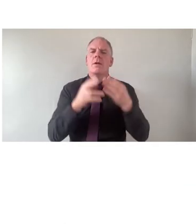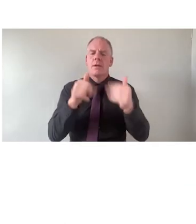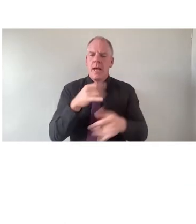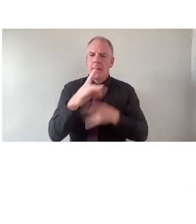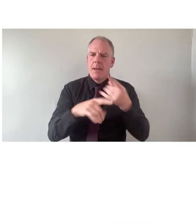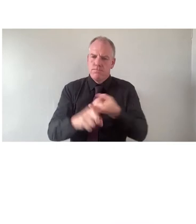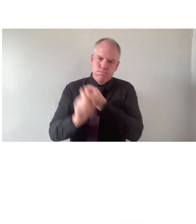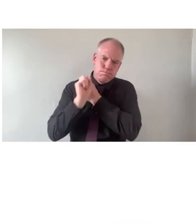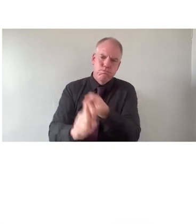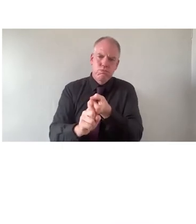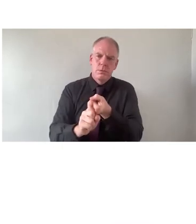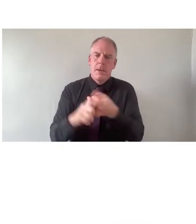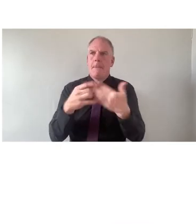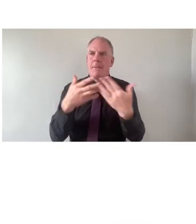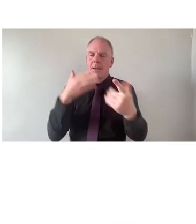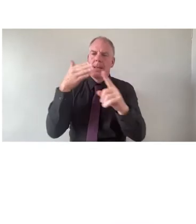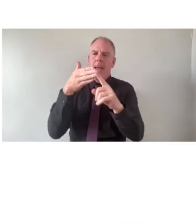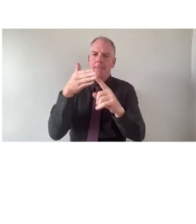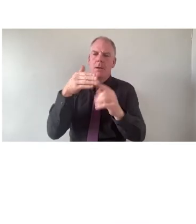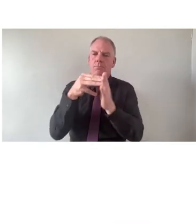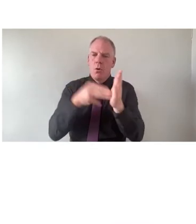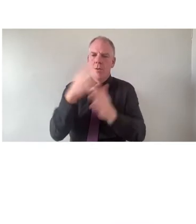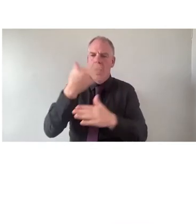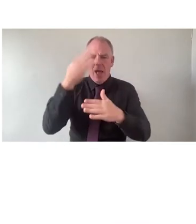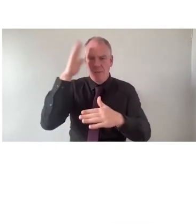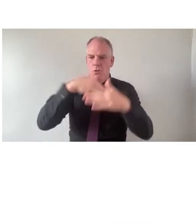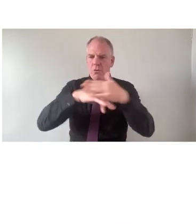of the ambitious programs that the Irish government has put into place.